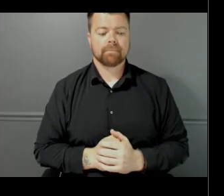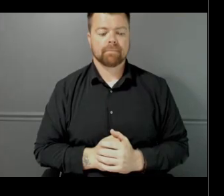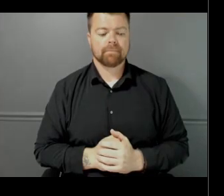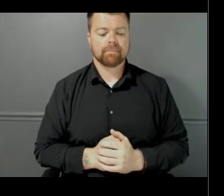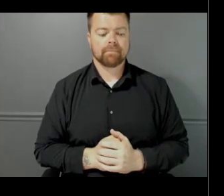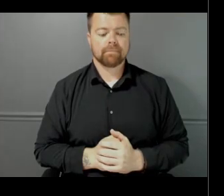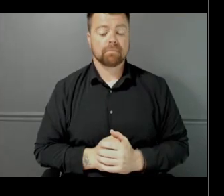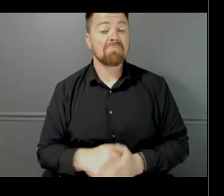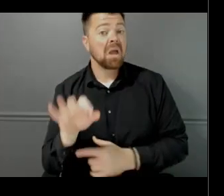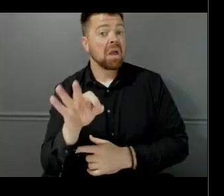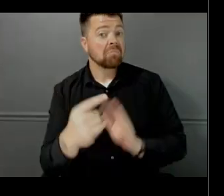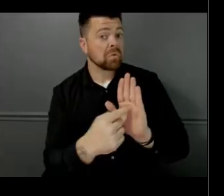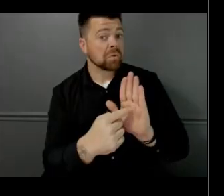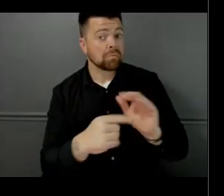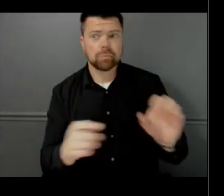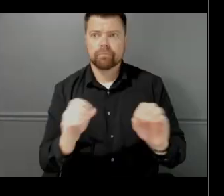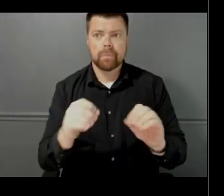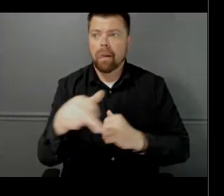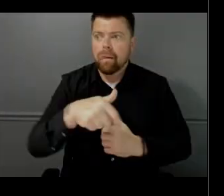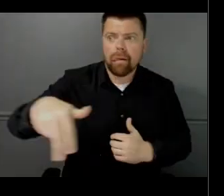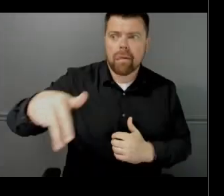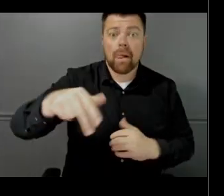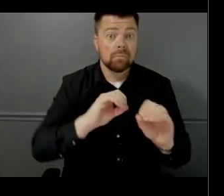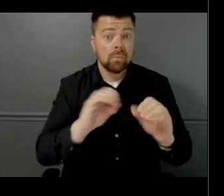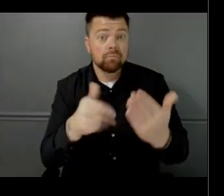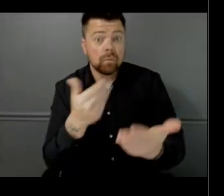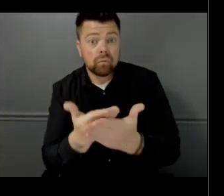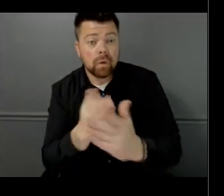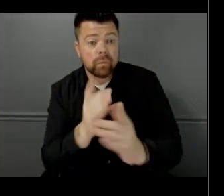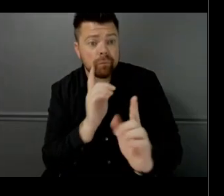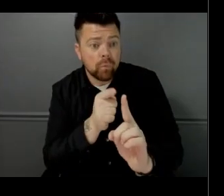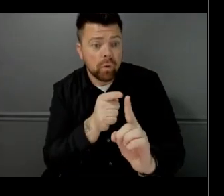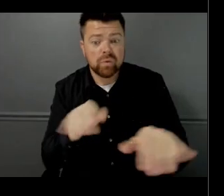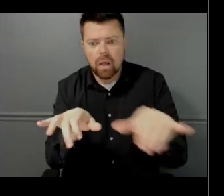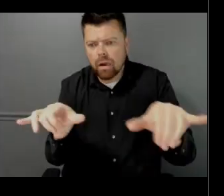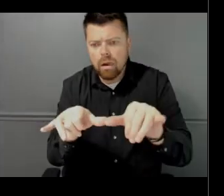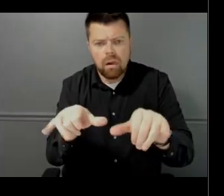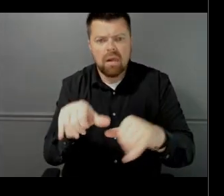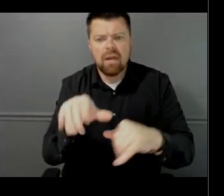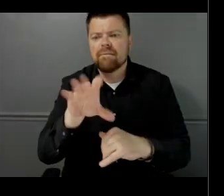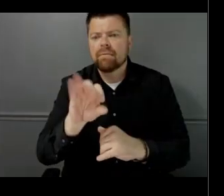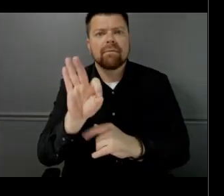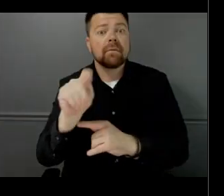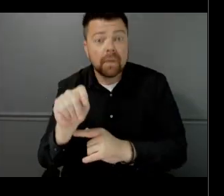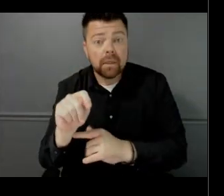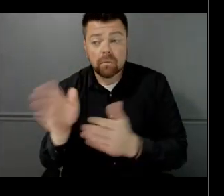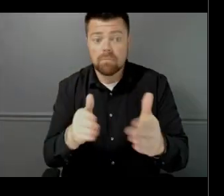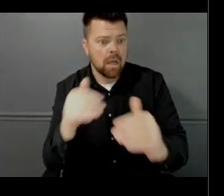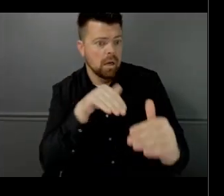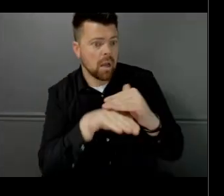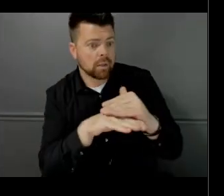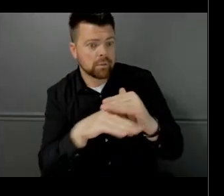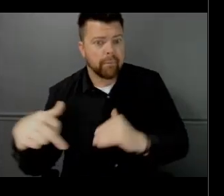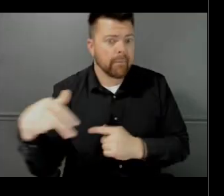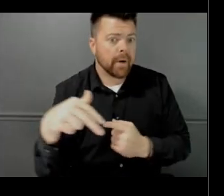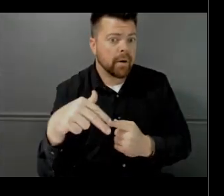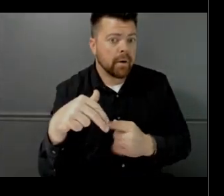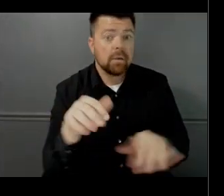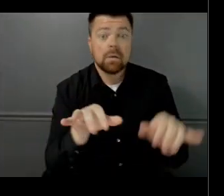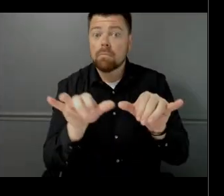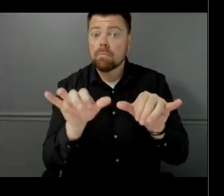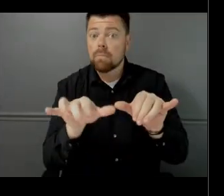If there are no pedestrian arrival points within 50 feet of the planned entrance, the measurement must